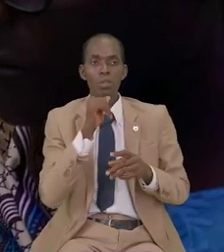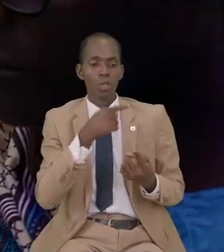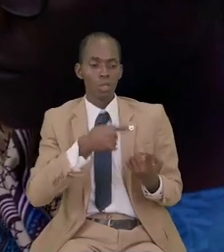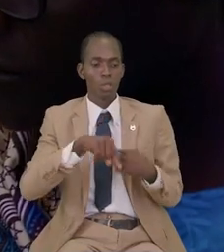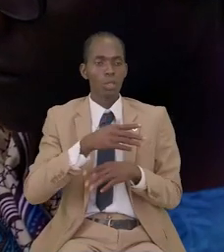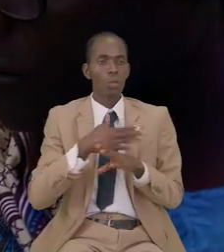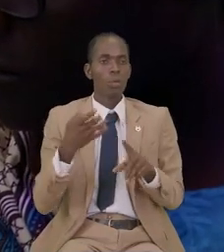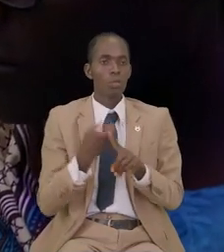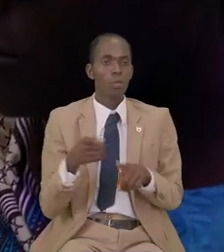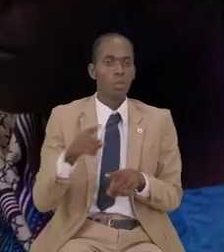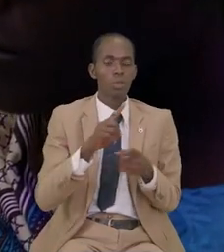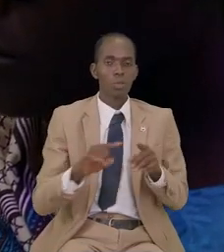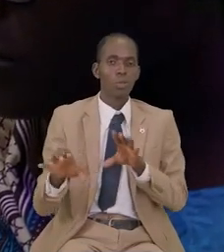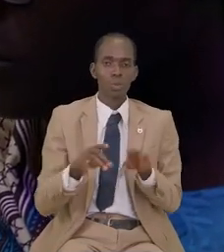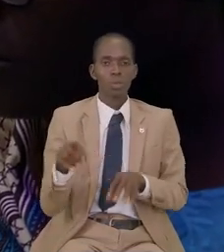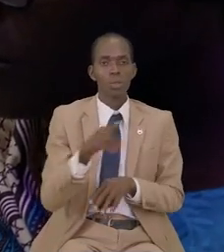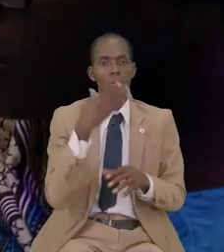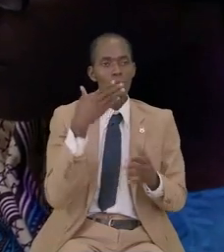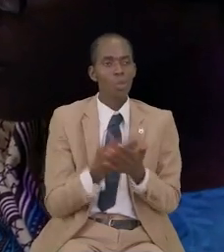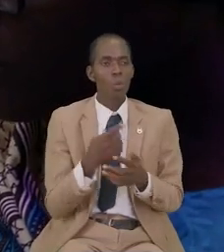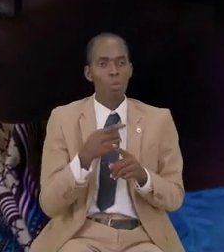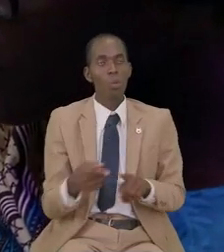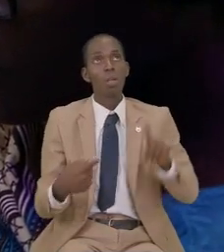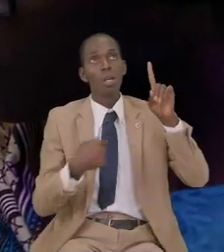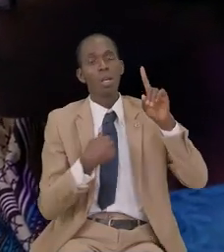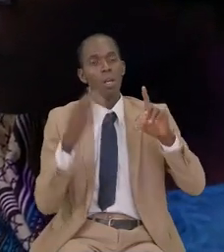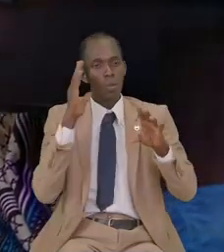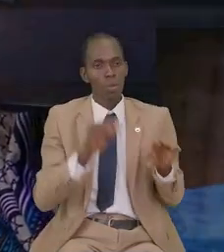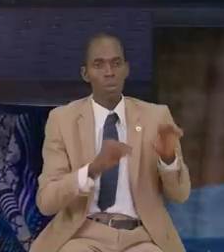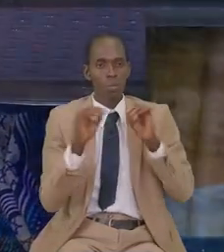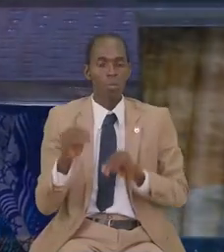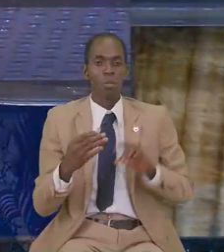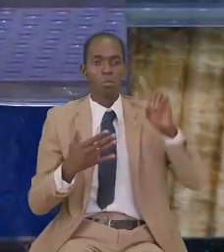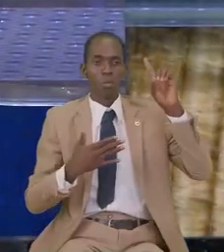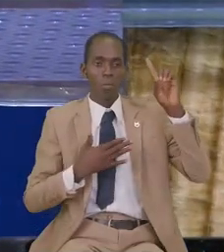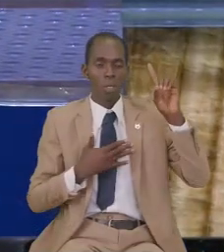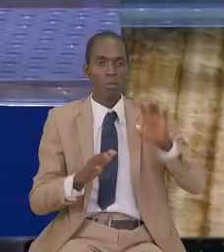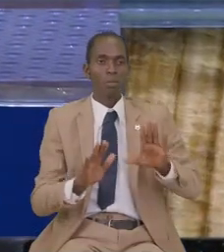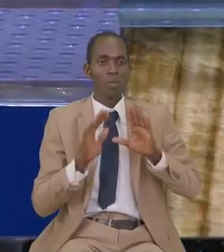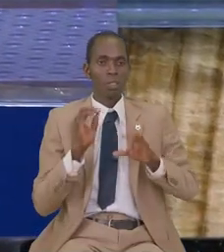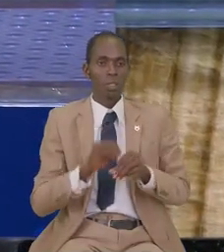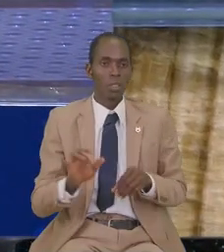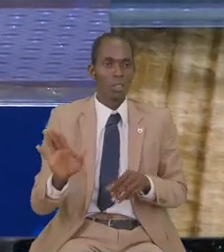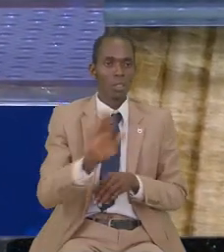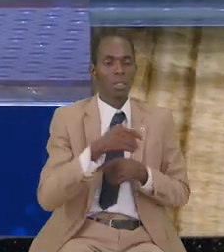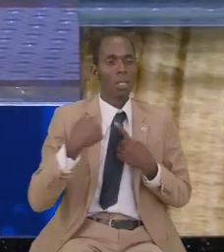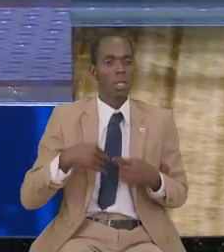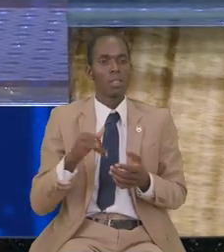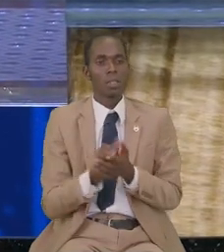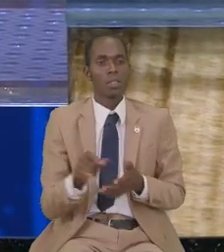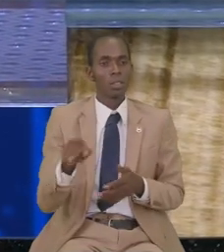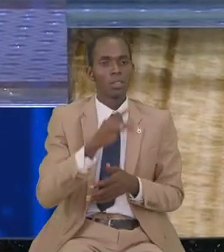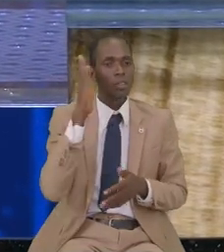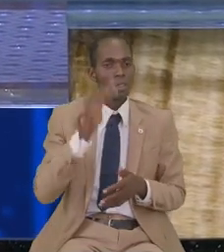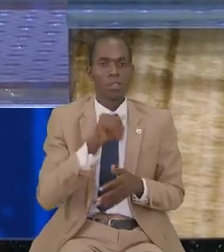do them good, but I will put my fear in their hearts, that they shall